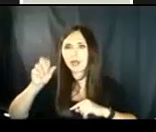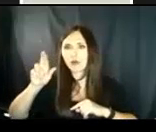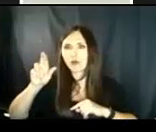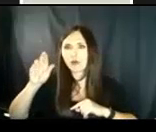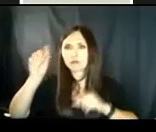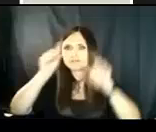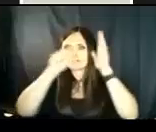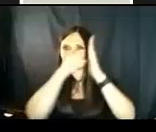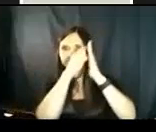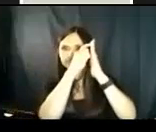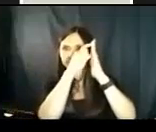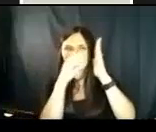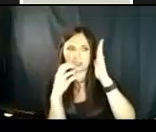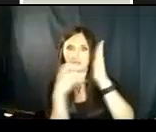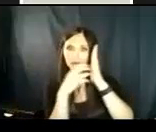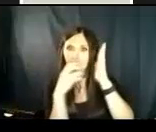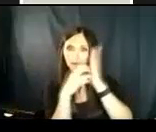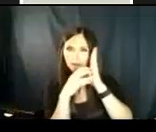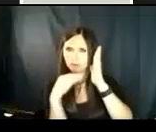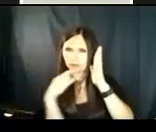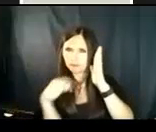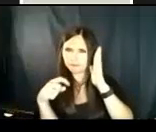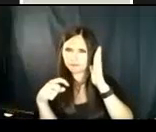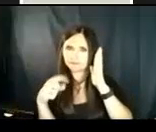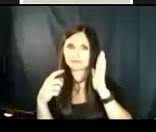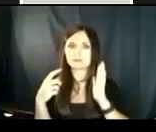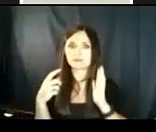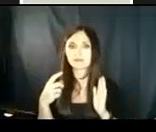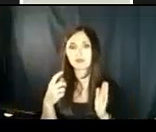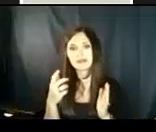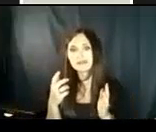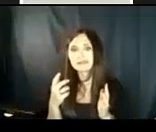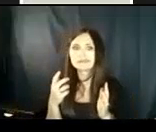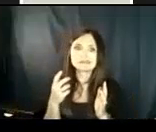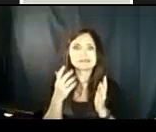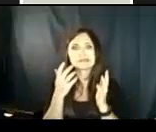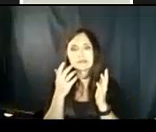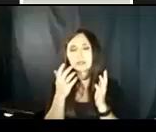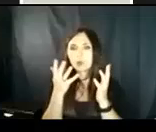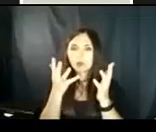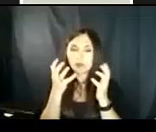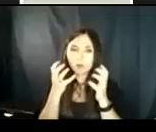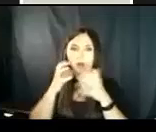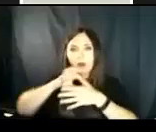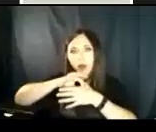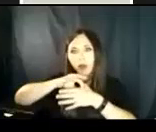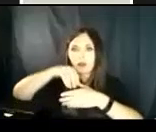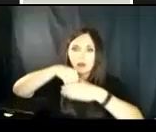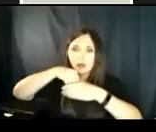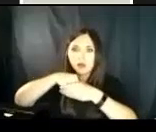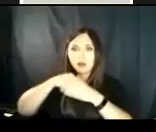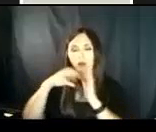pay attention to that. Again, just touch a little bit into accessibility. We want to keep our content pages and our